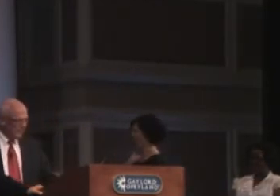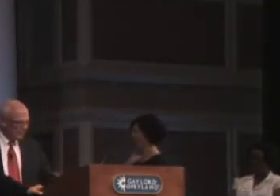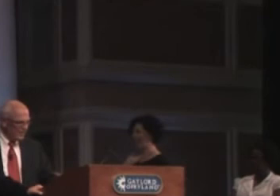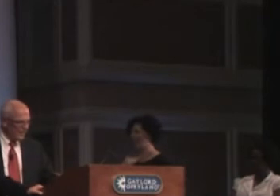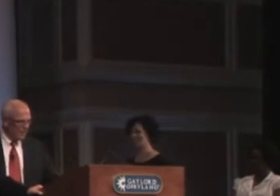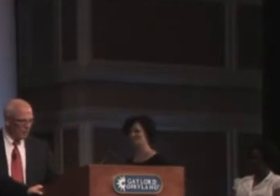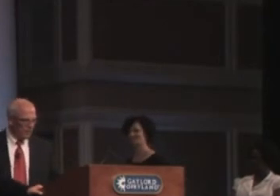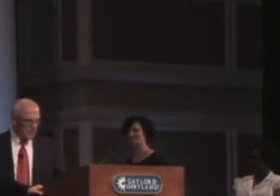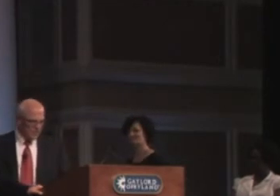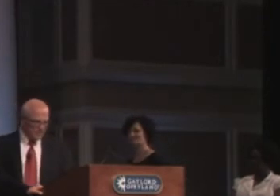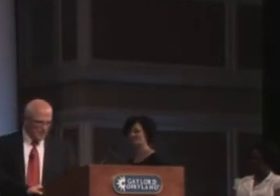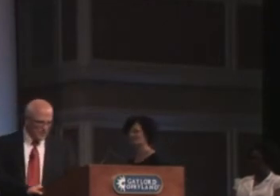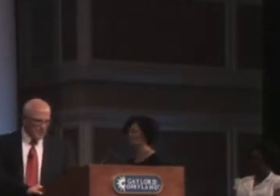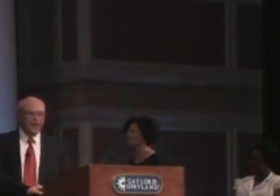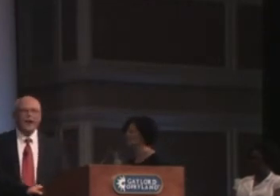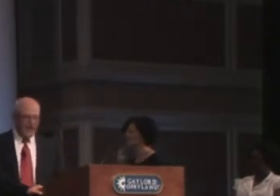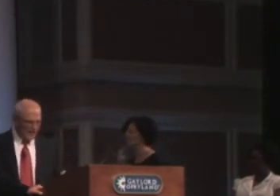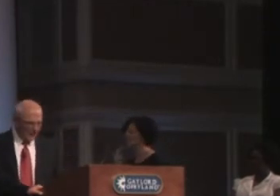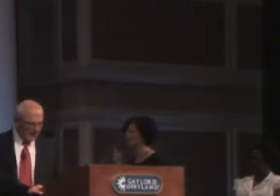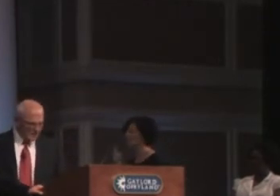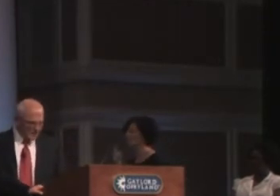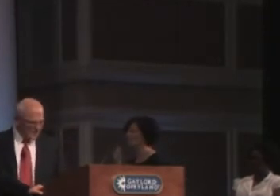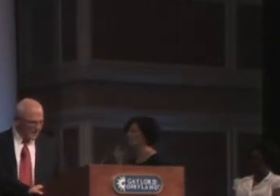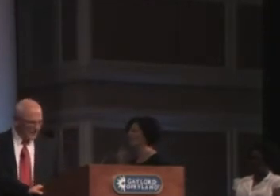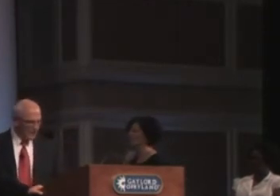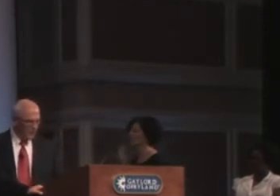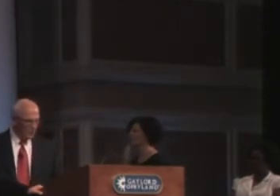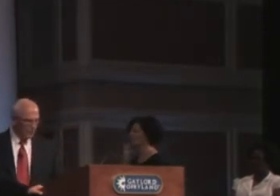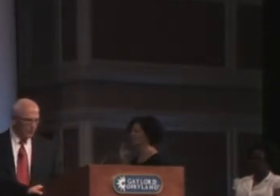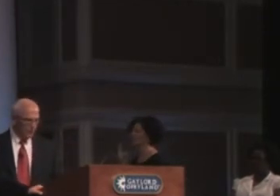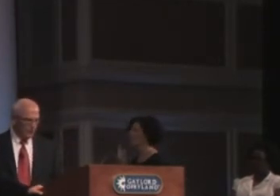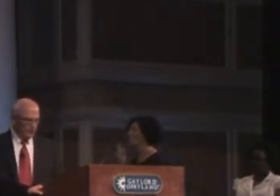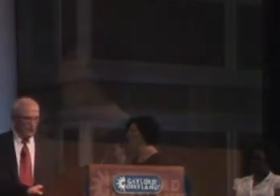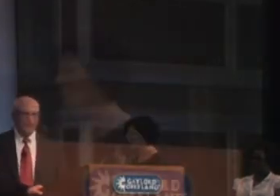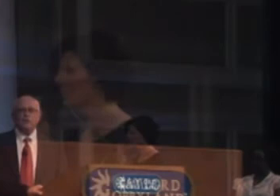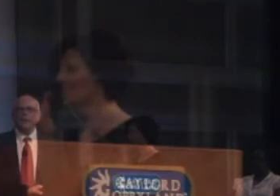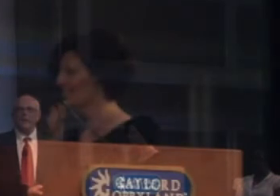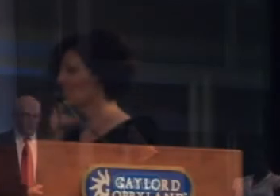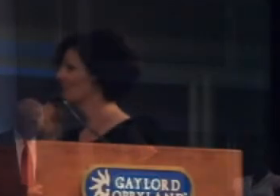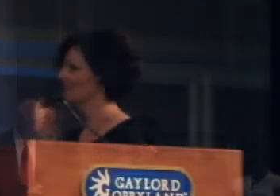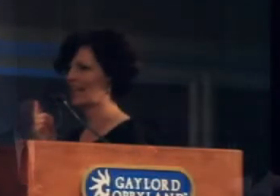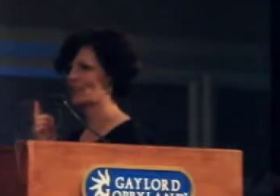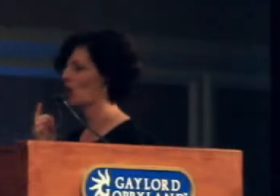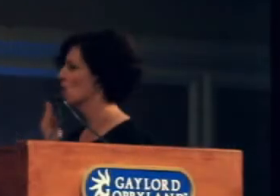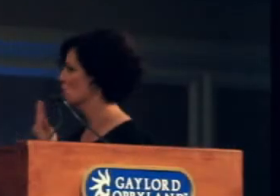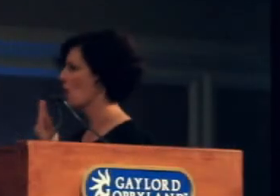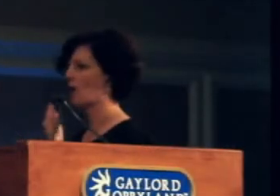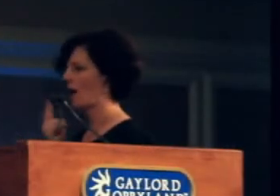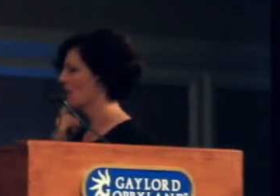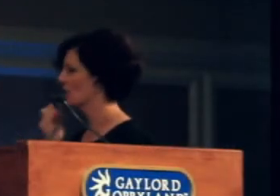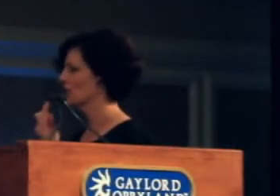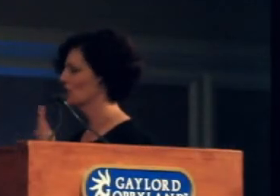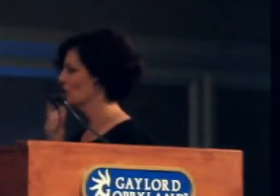Says Brittany Keller, one of James' teachers, I can honestly say that I have not worked with a student that has made as much